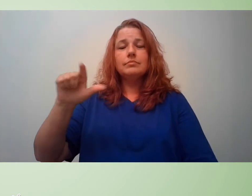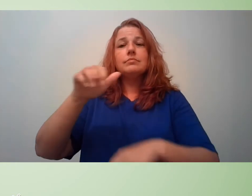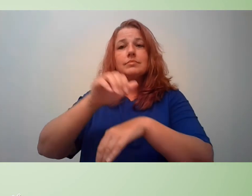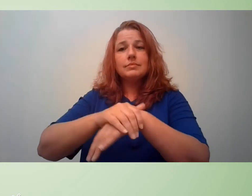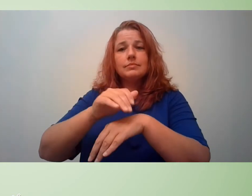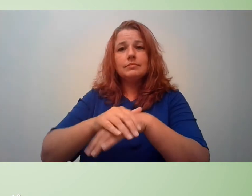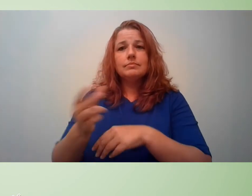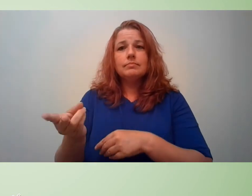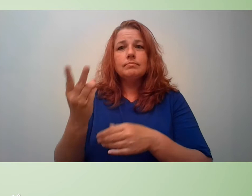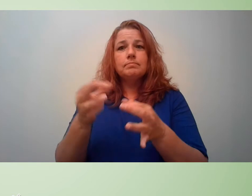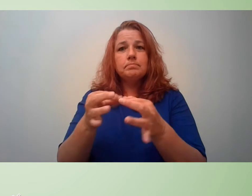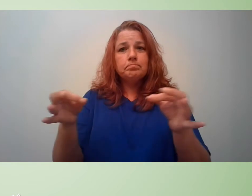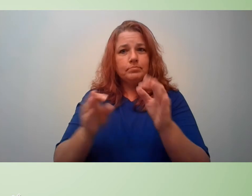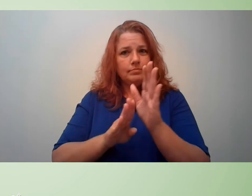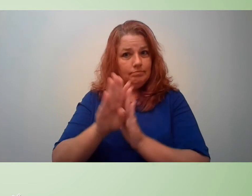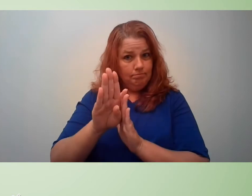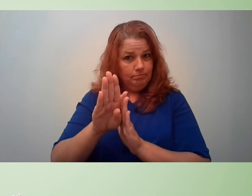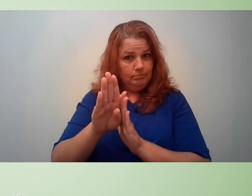areas.